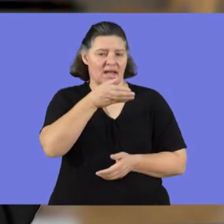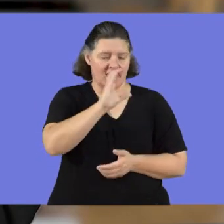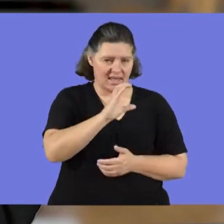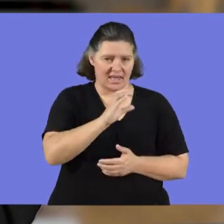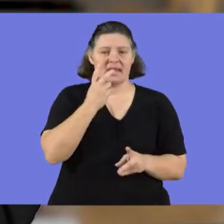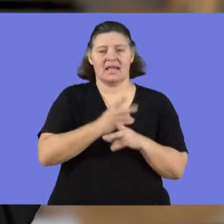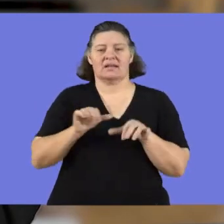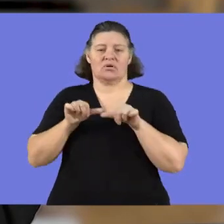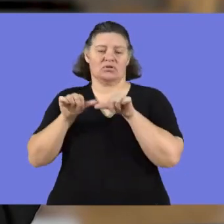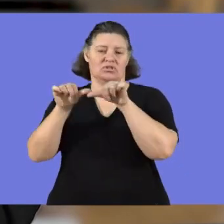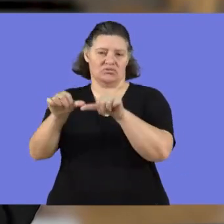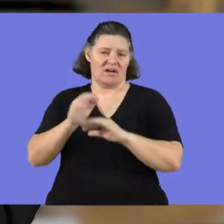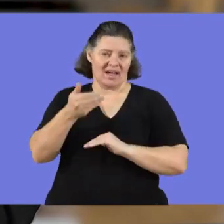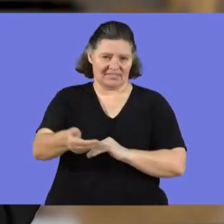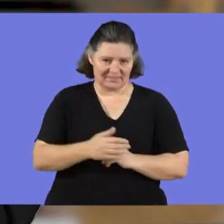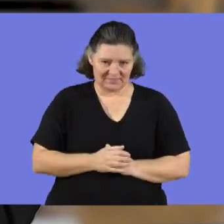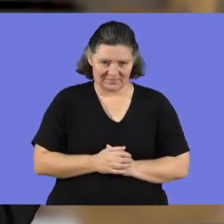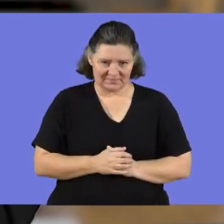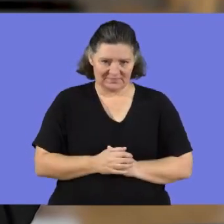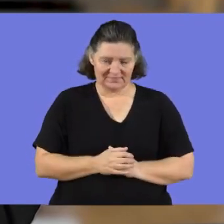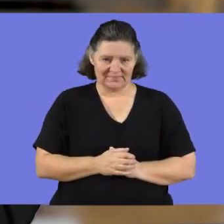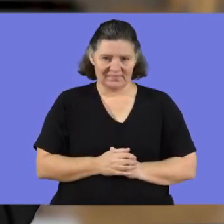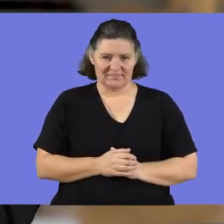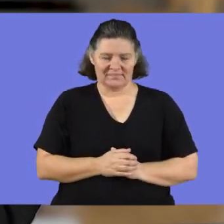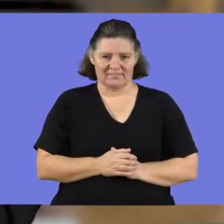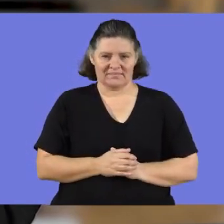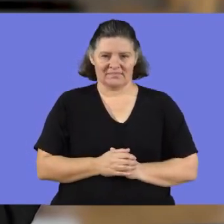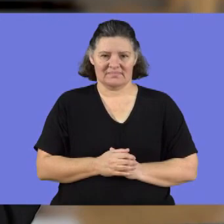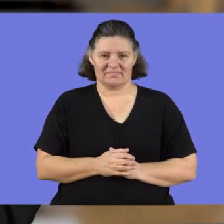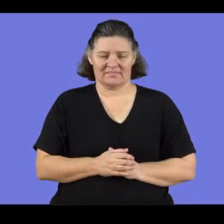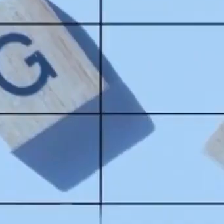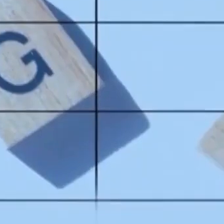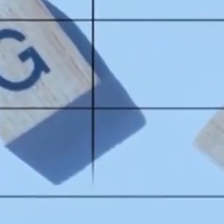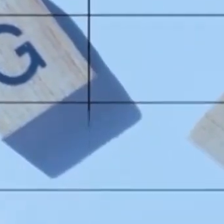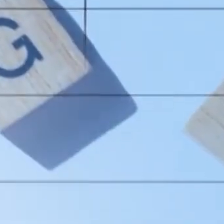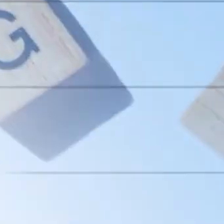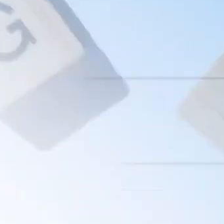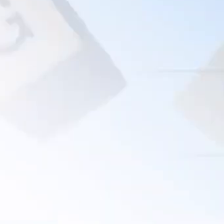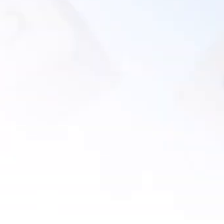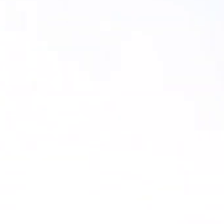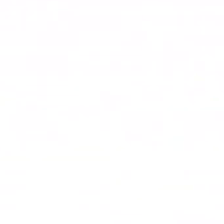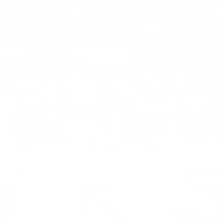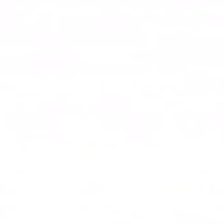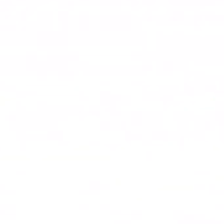Just get a glass of water and we'll continue right after the break.